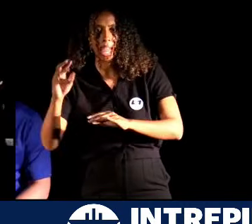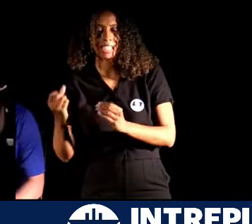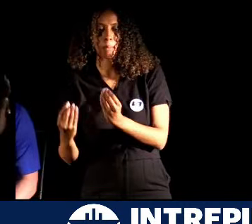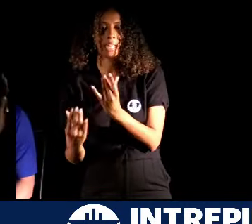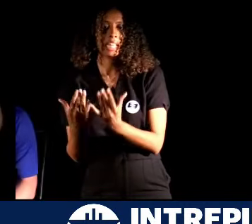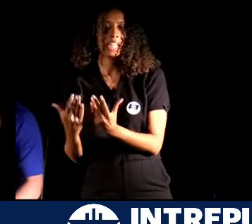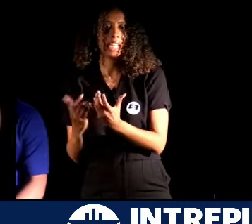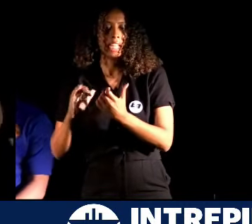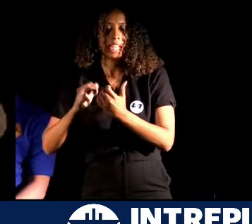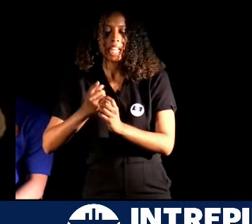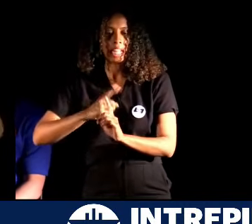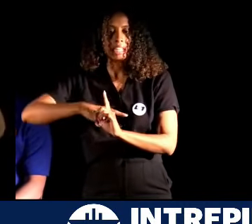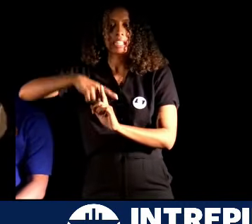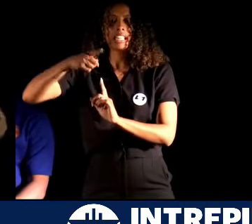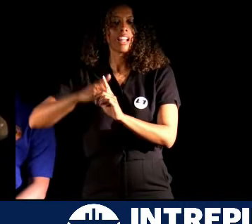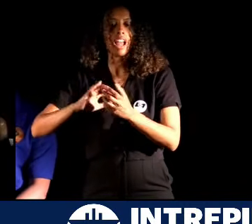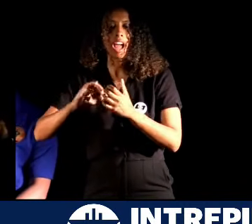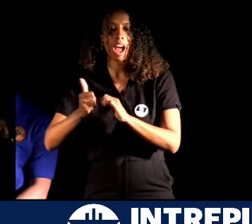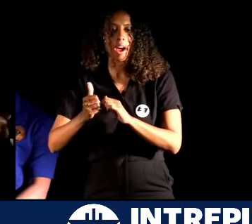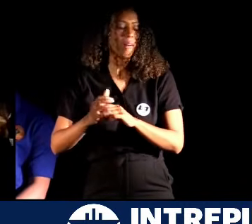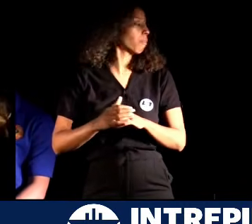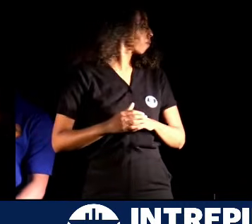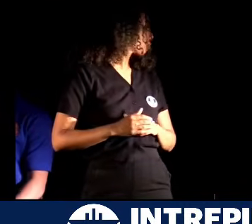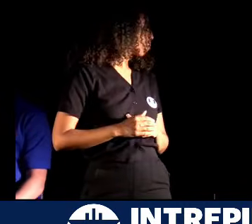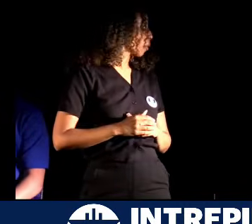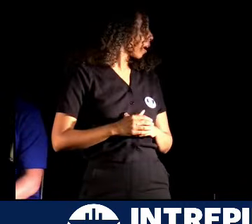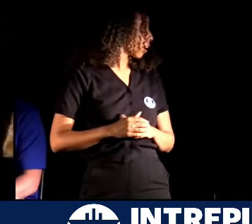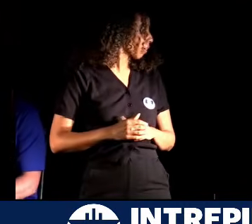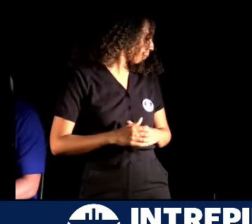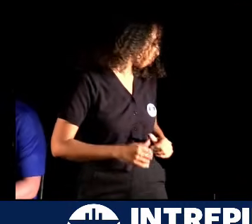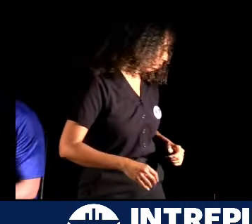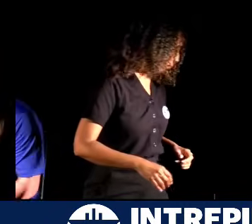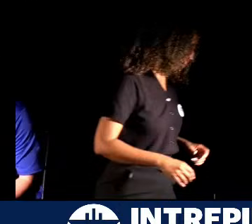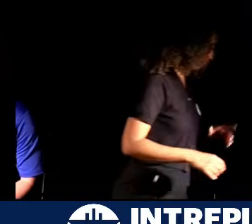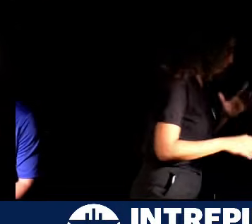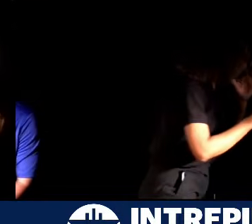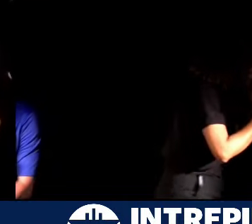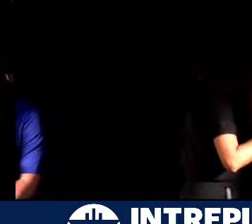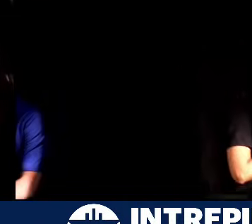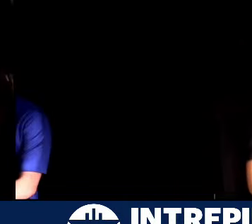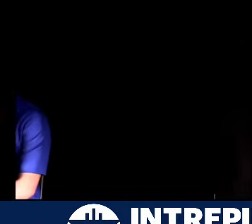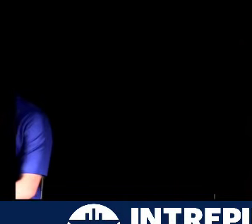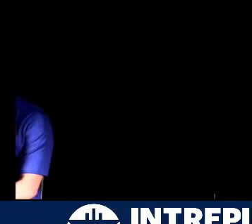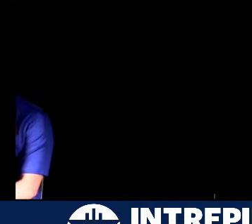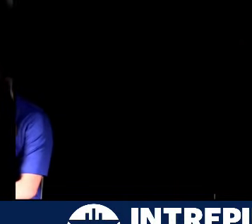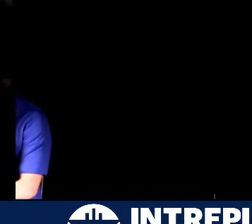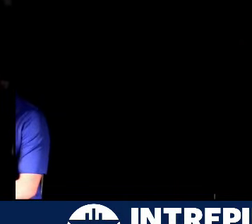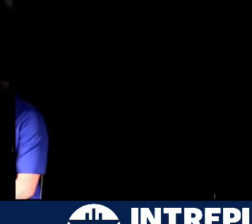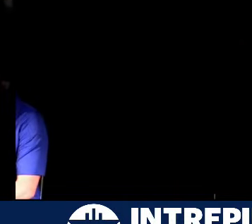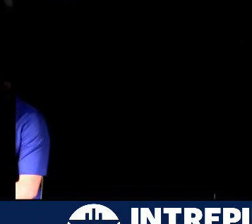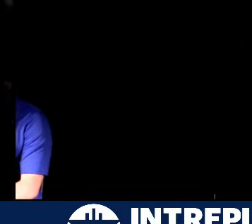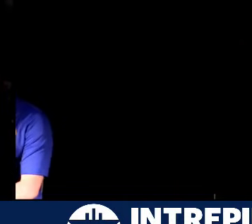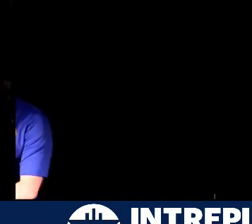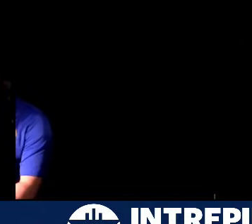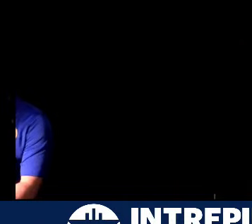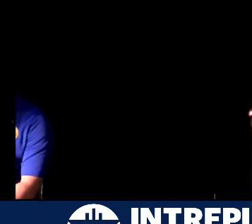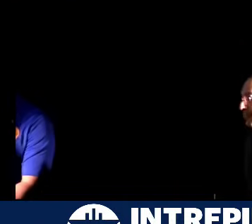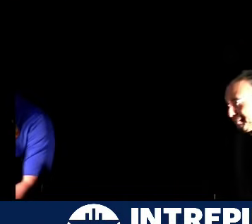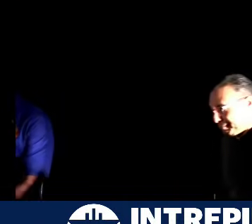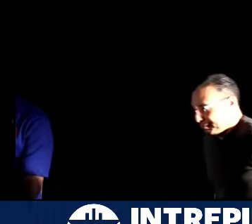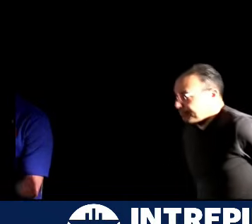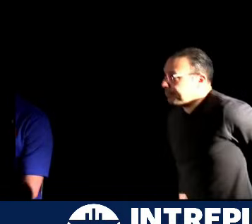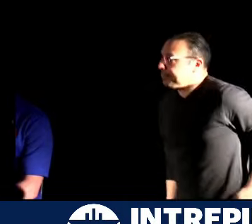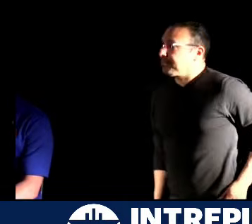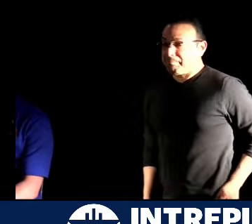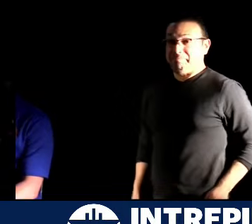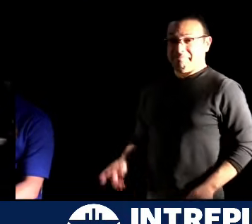plasma. And trying to understand them, basically by dissipating all that energy, we basically solved a